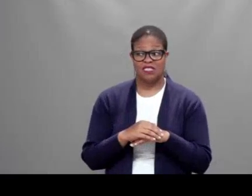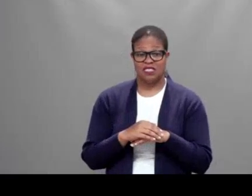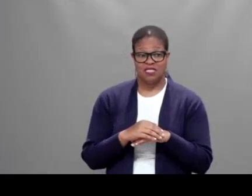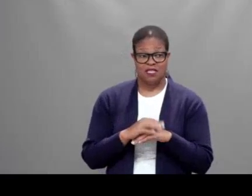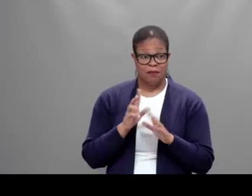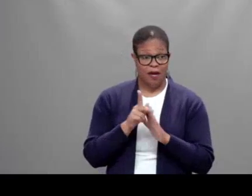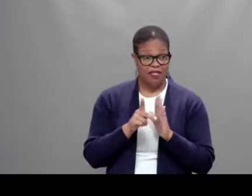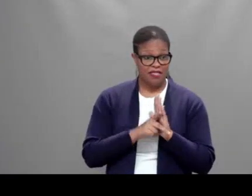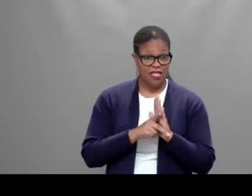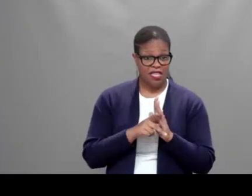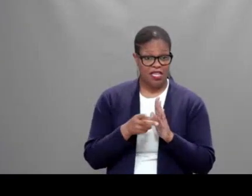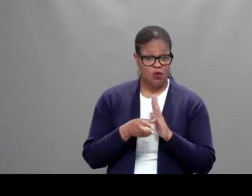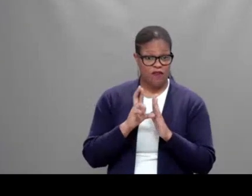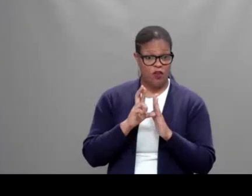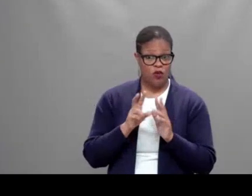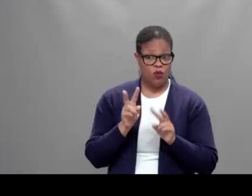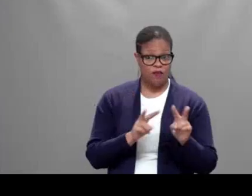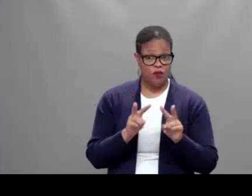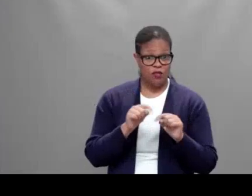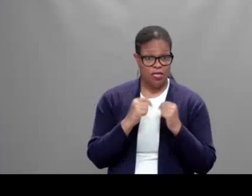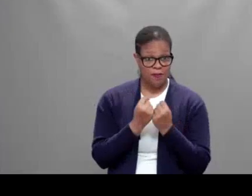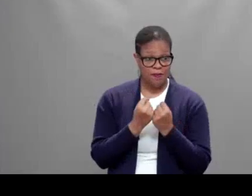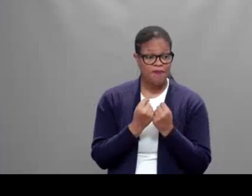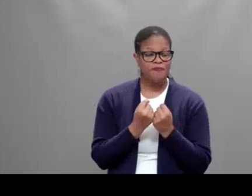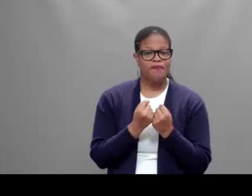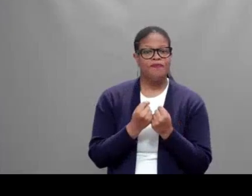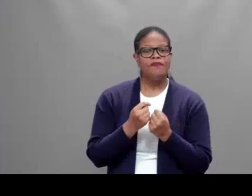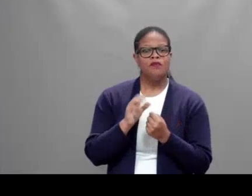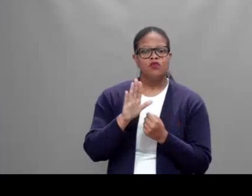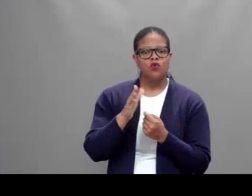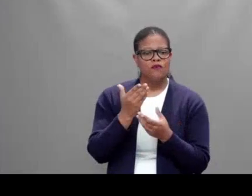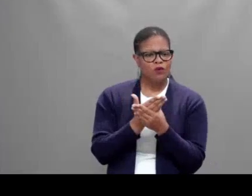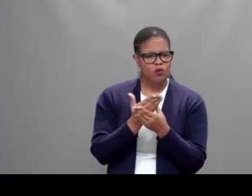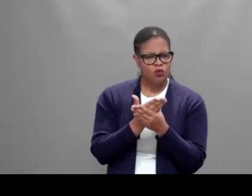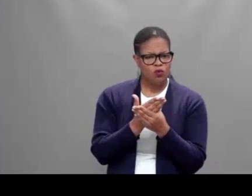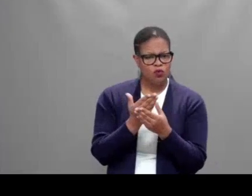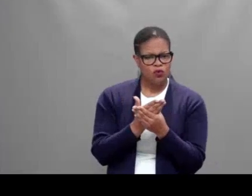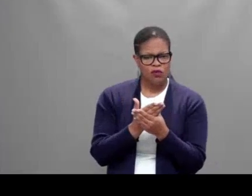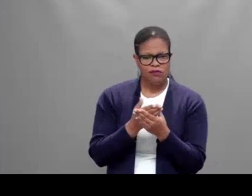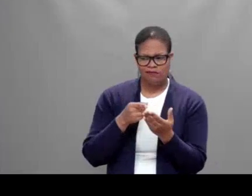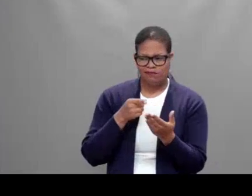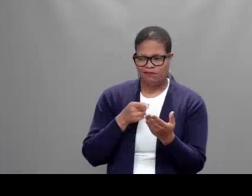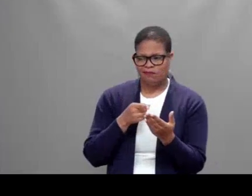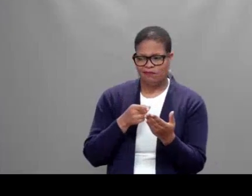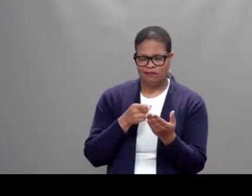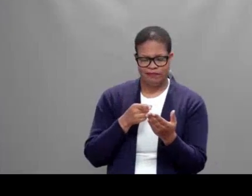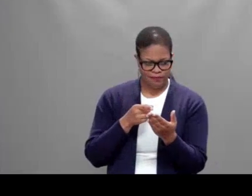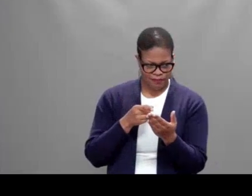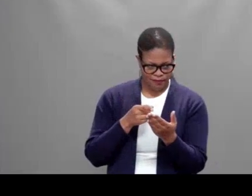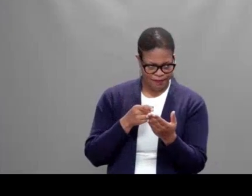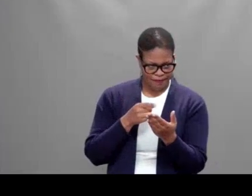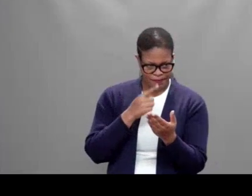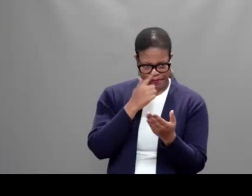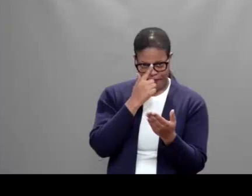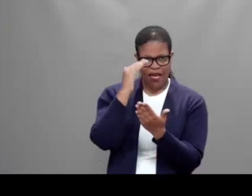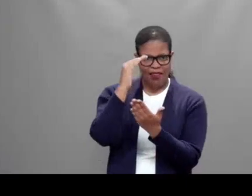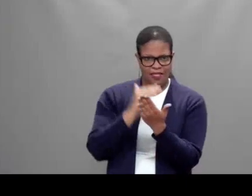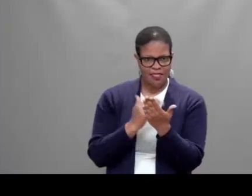team. Yes, so in your folders, there is a list of proposed meeting